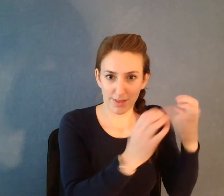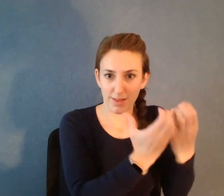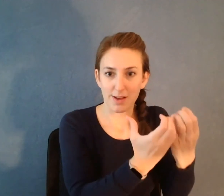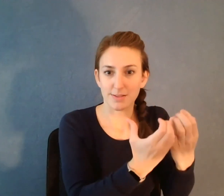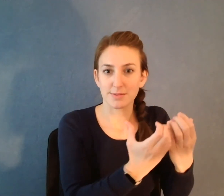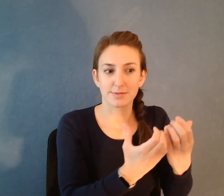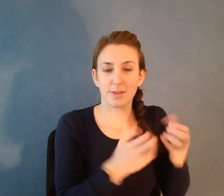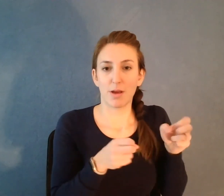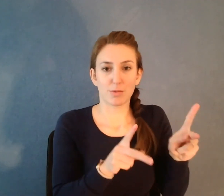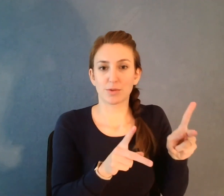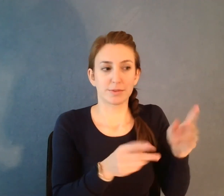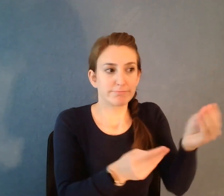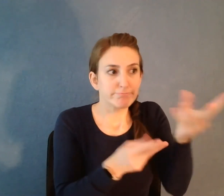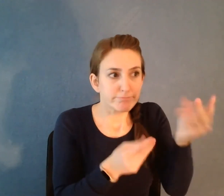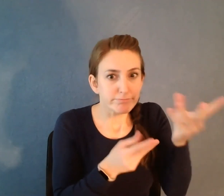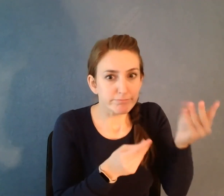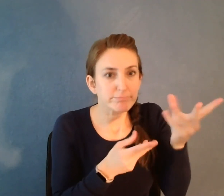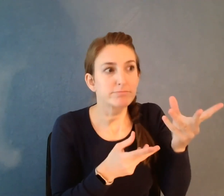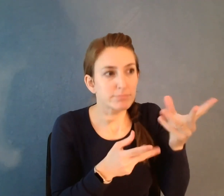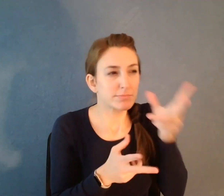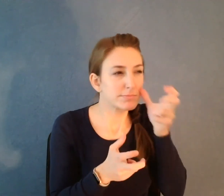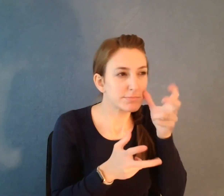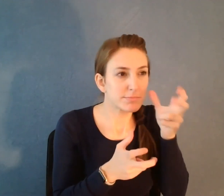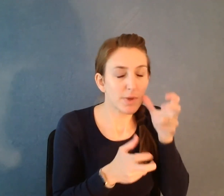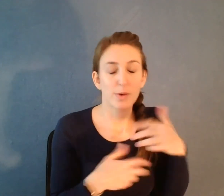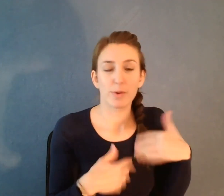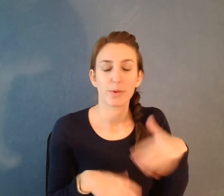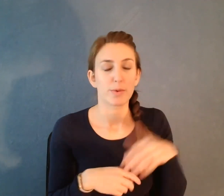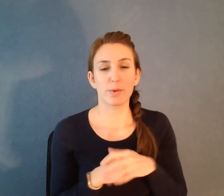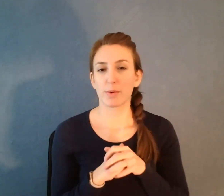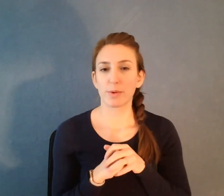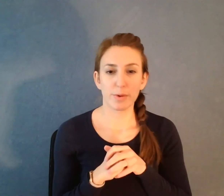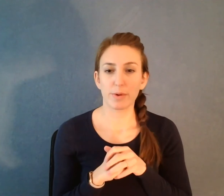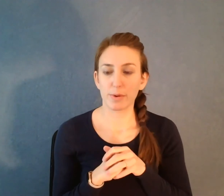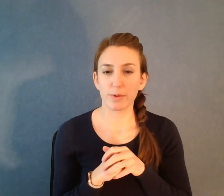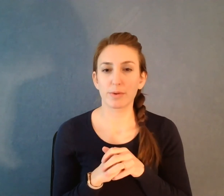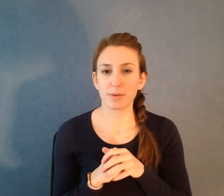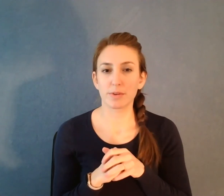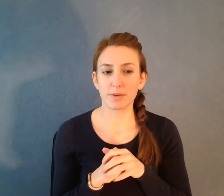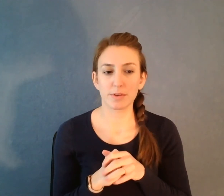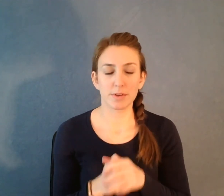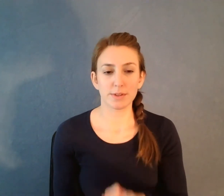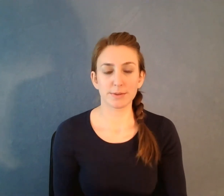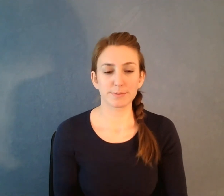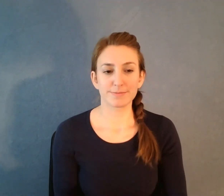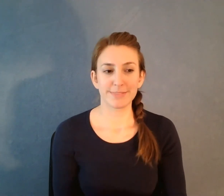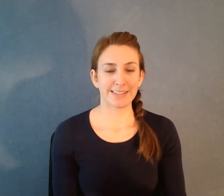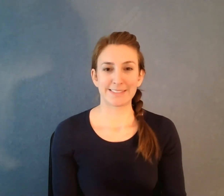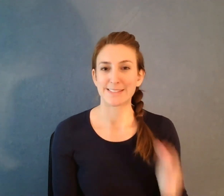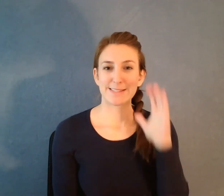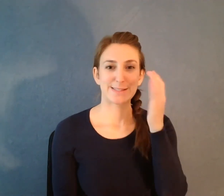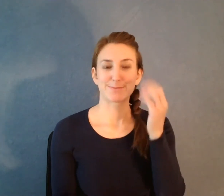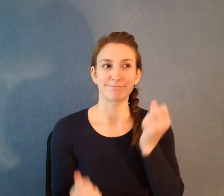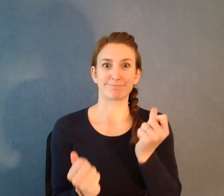this type of information. Because it's almost like it's so much stuff to do. It's like I got to figure out what I